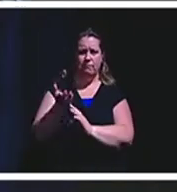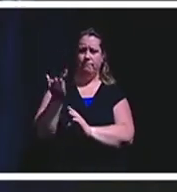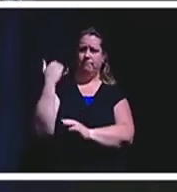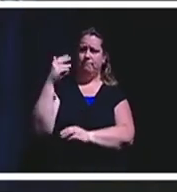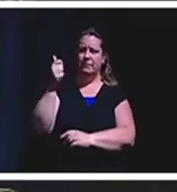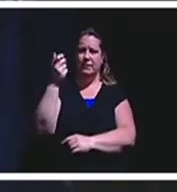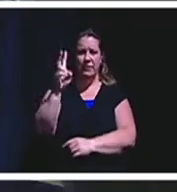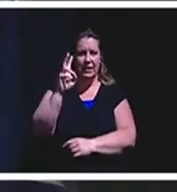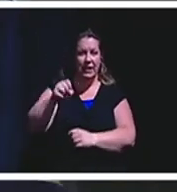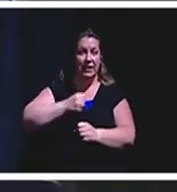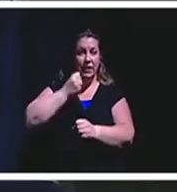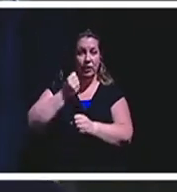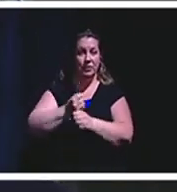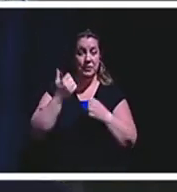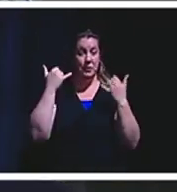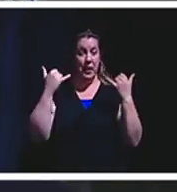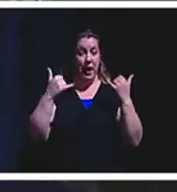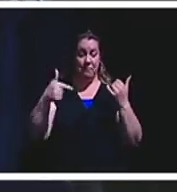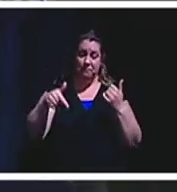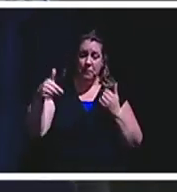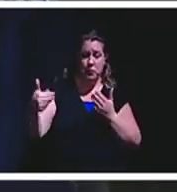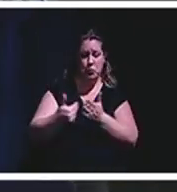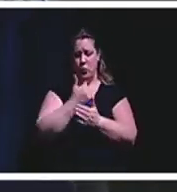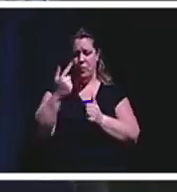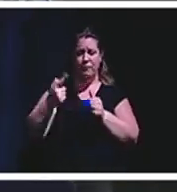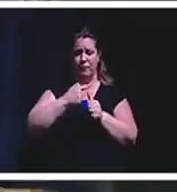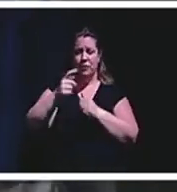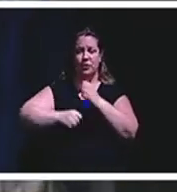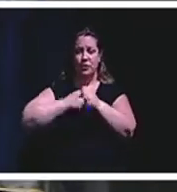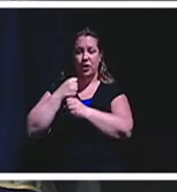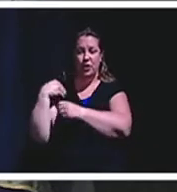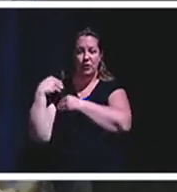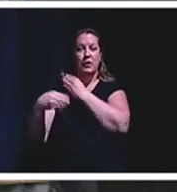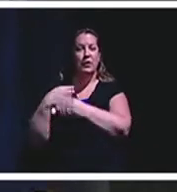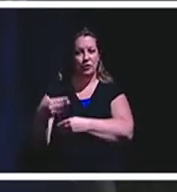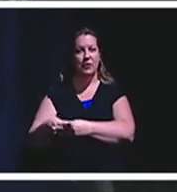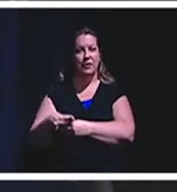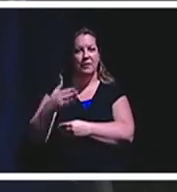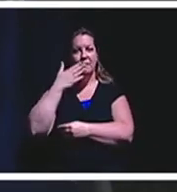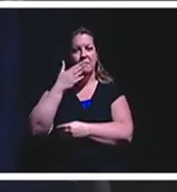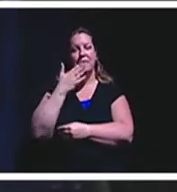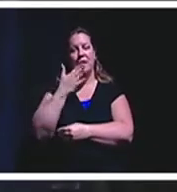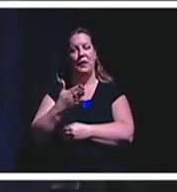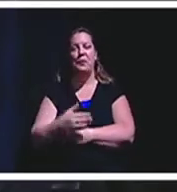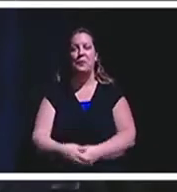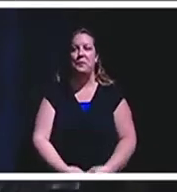you are now starting a tradition at NSU. Thank you.